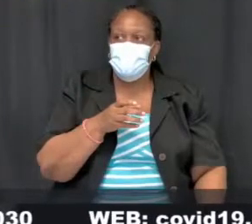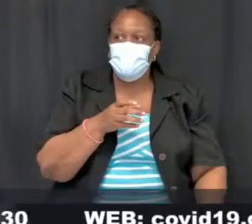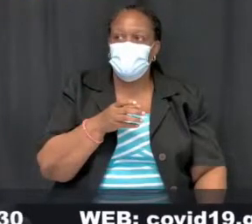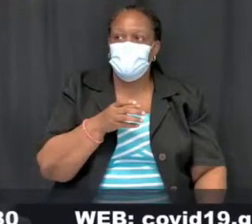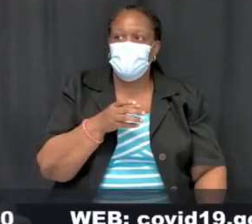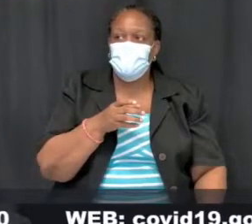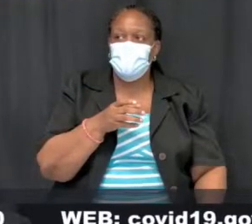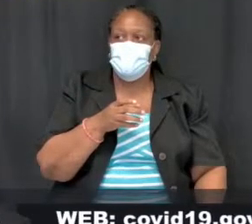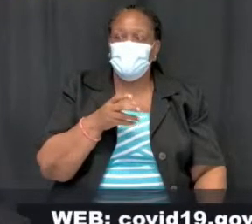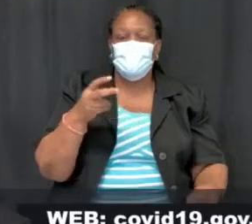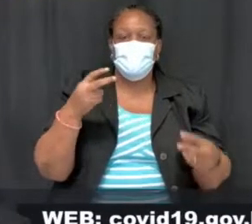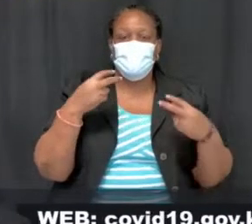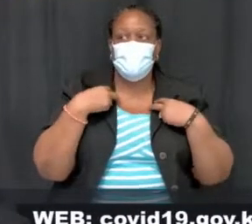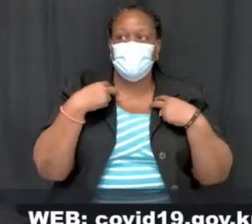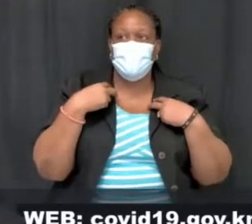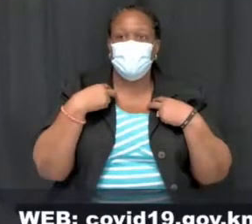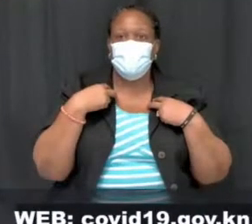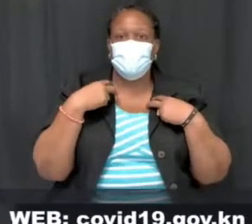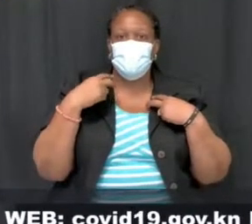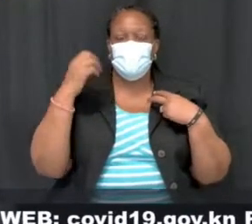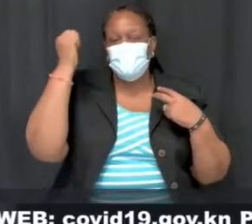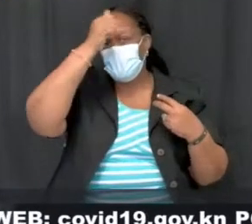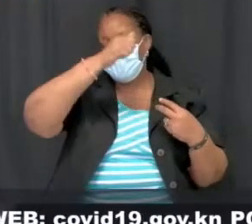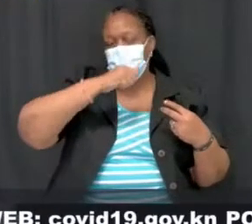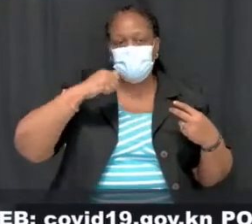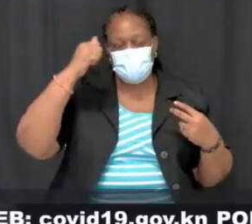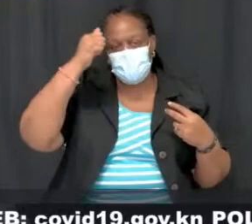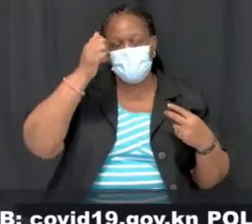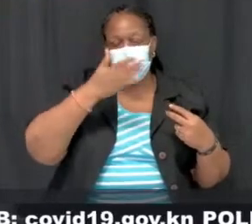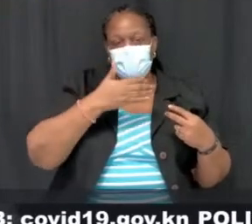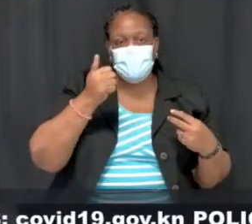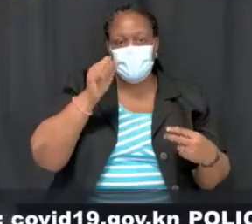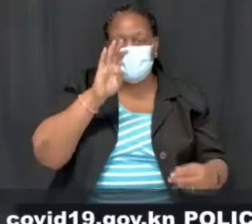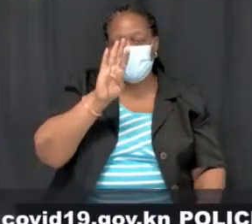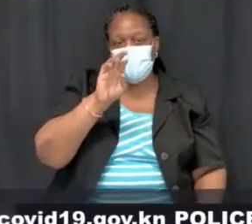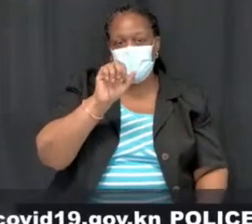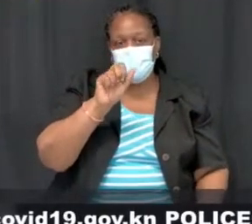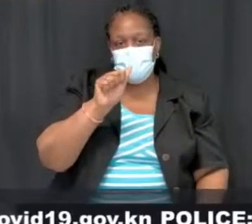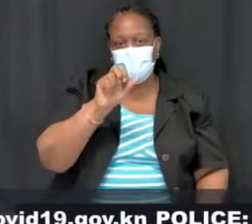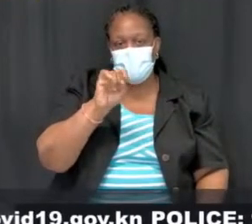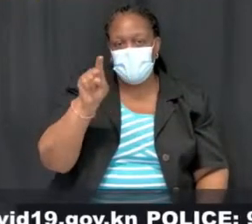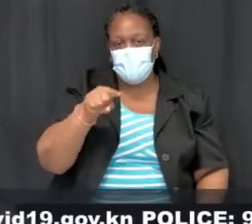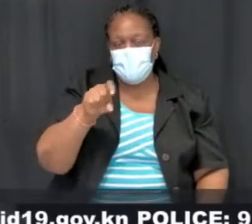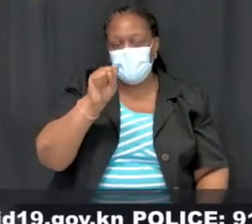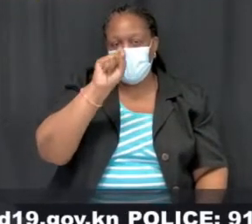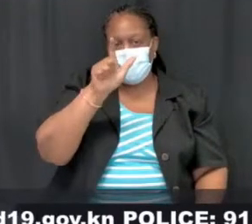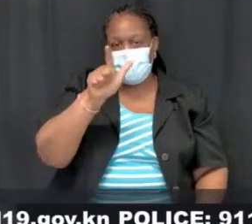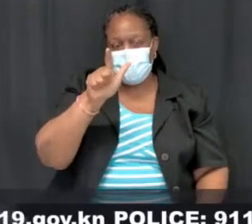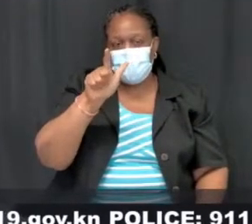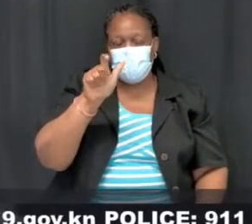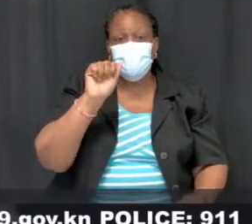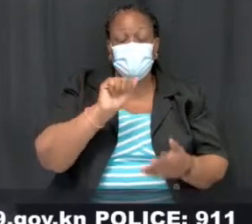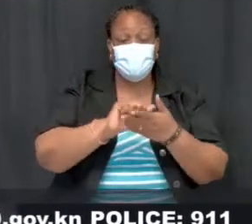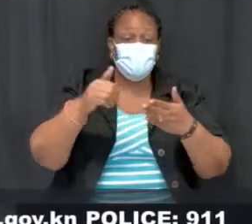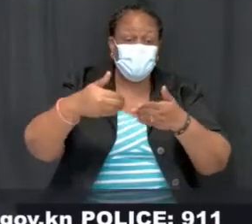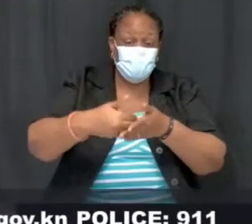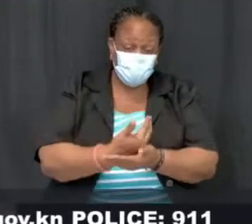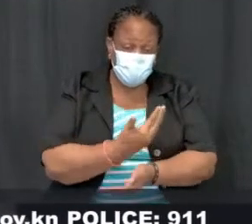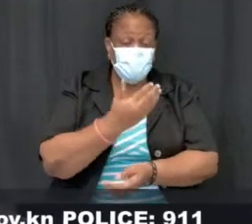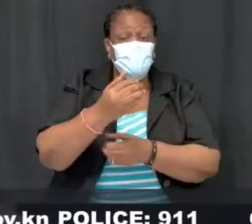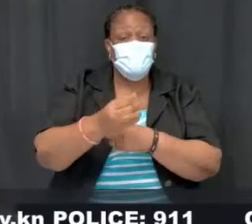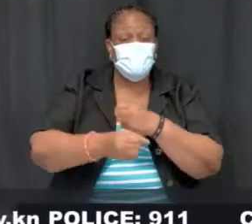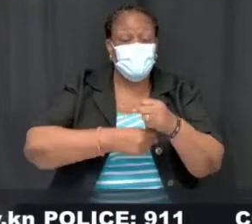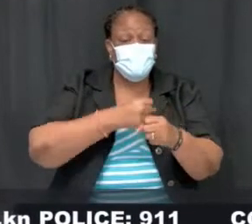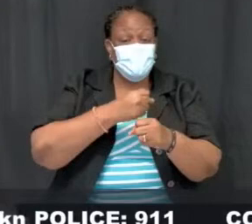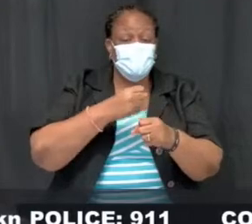African variant and the Brazilian variant. Now, apart from the Delta variant, which was first identified